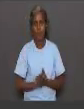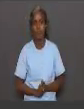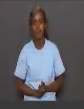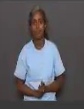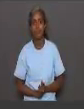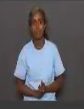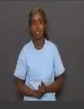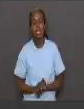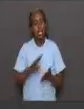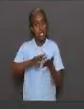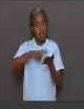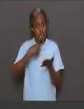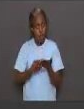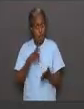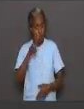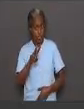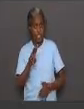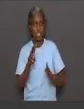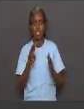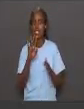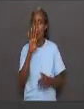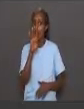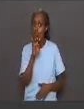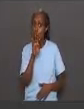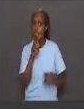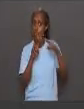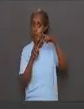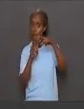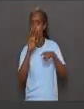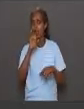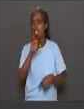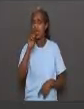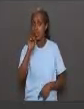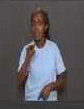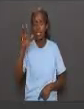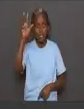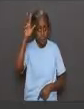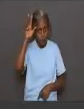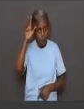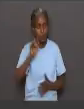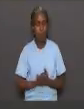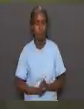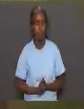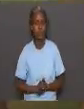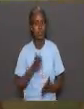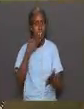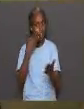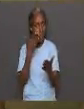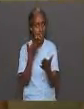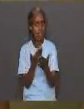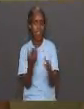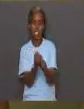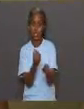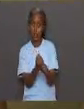squared. The volume is 40 pi centimeters cubed.